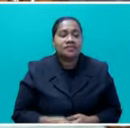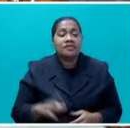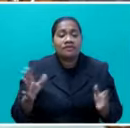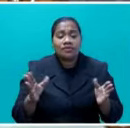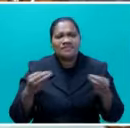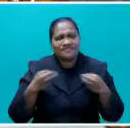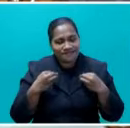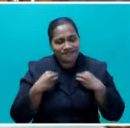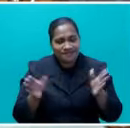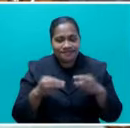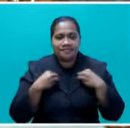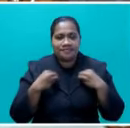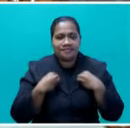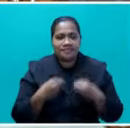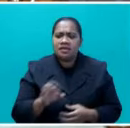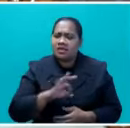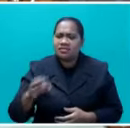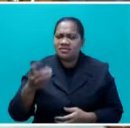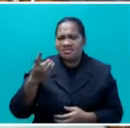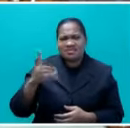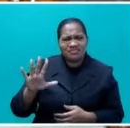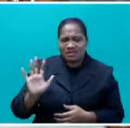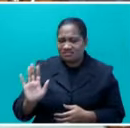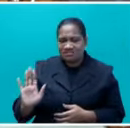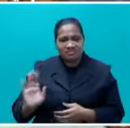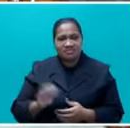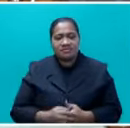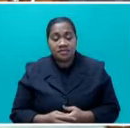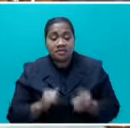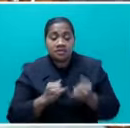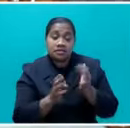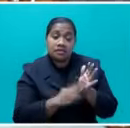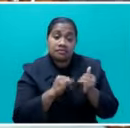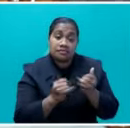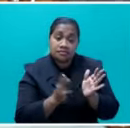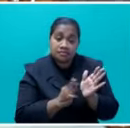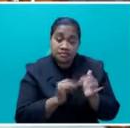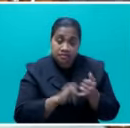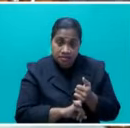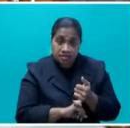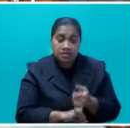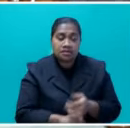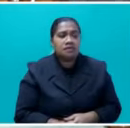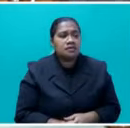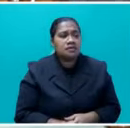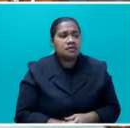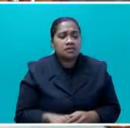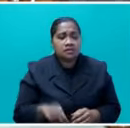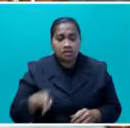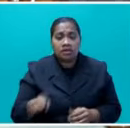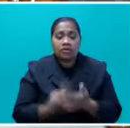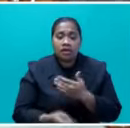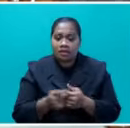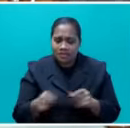instead of independent parallel analog networks. SMNS is a broadcast network where several transmitters simultaneously send the